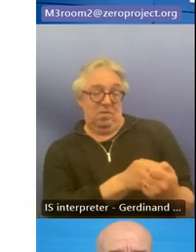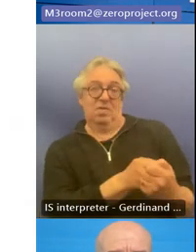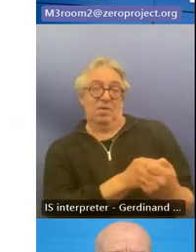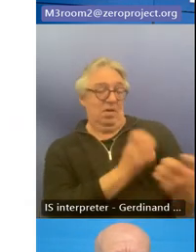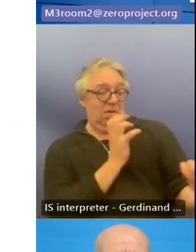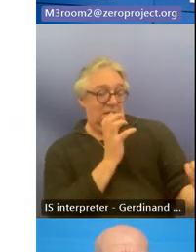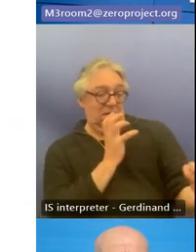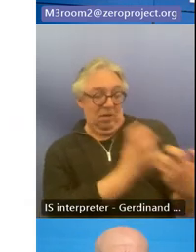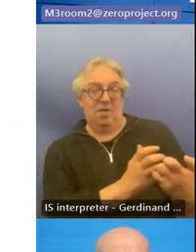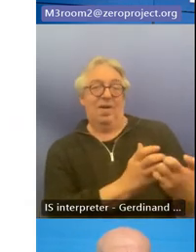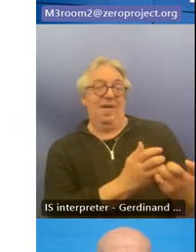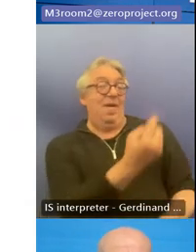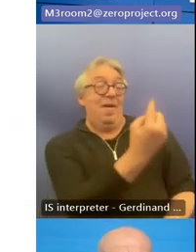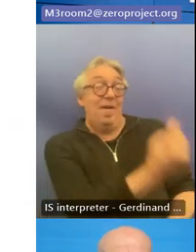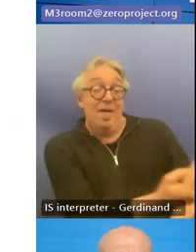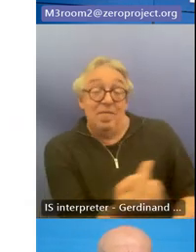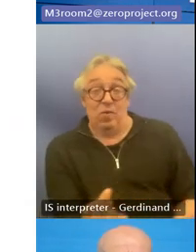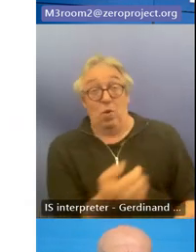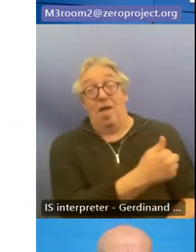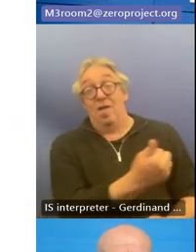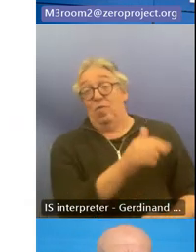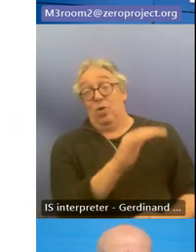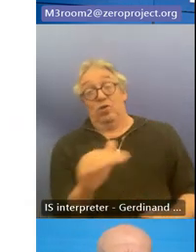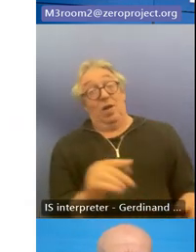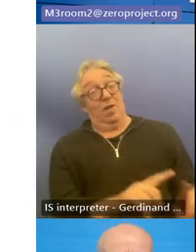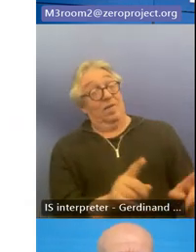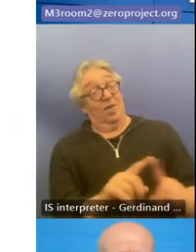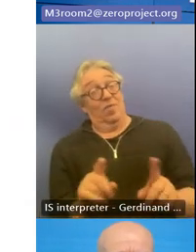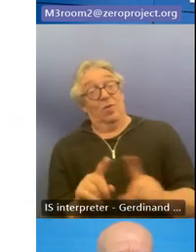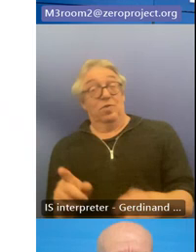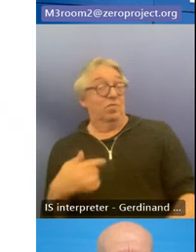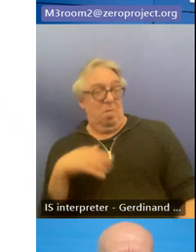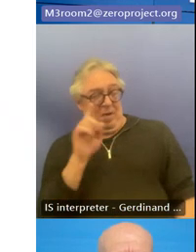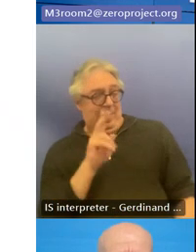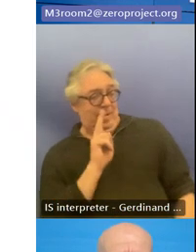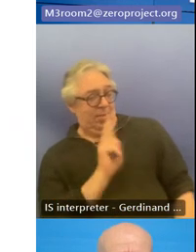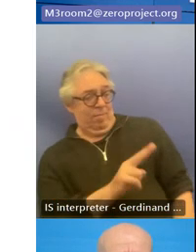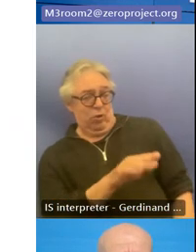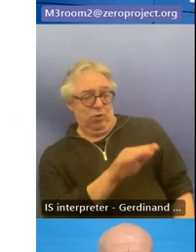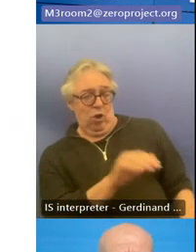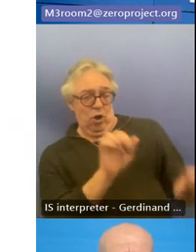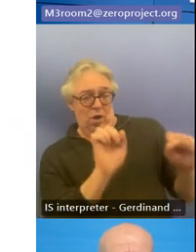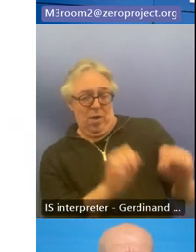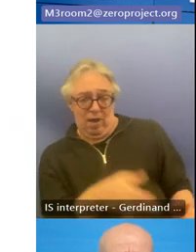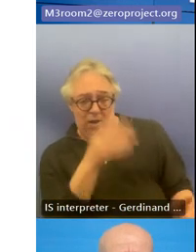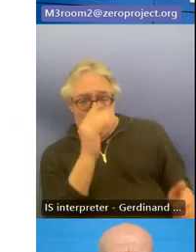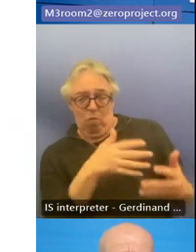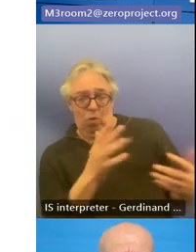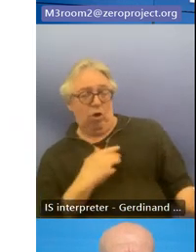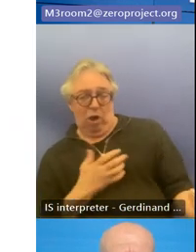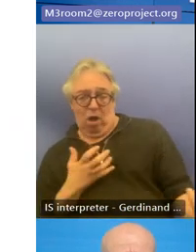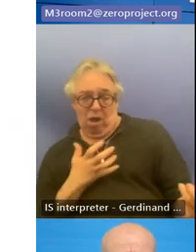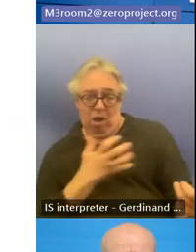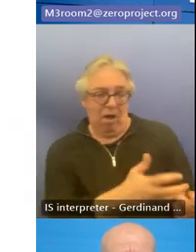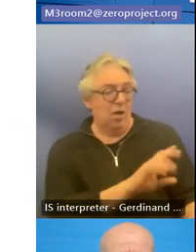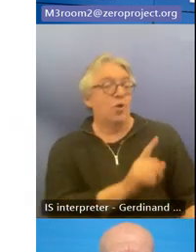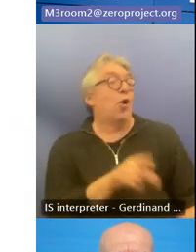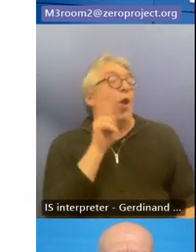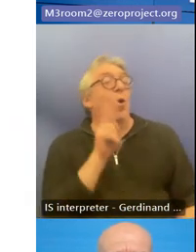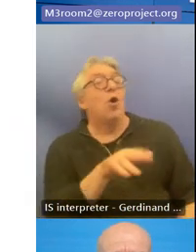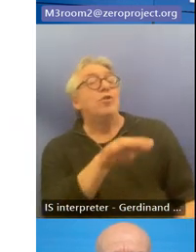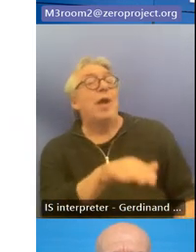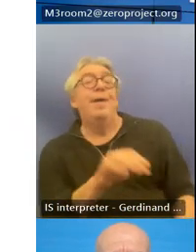individualized and on the child's potential and capacities, not deficits.